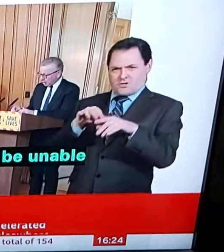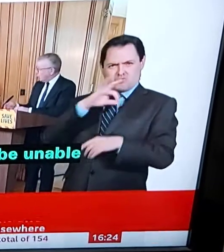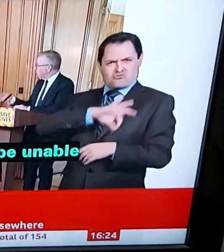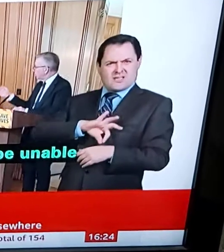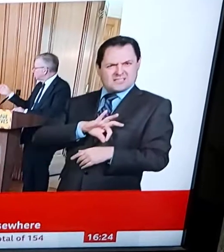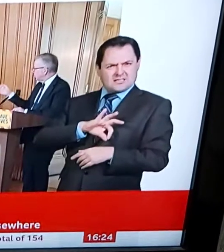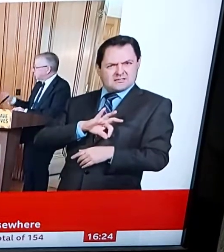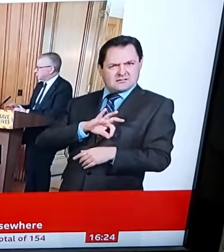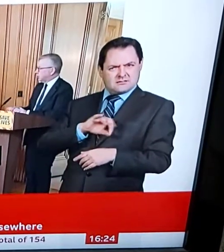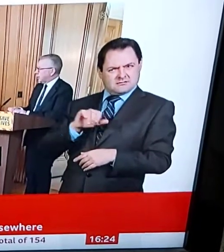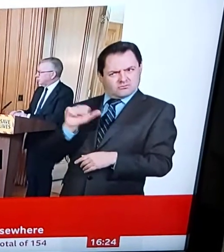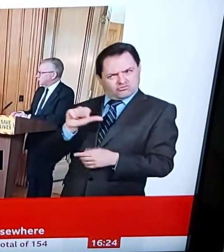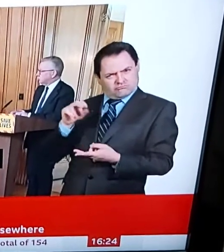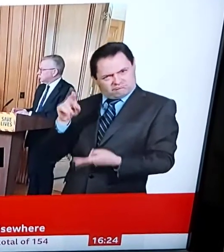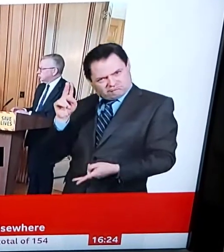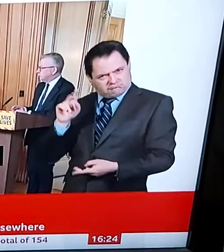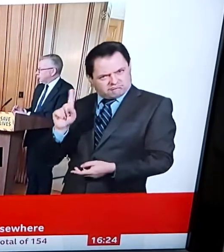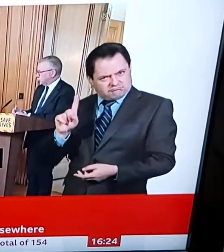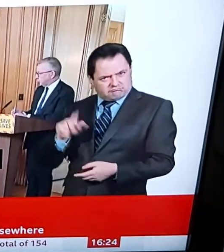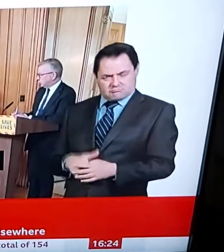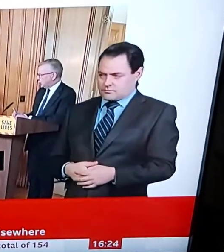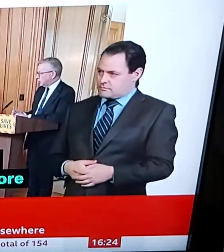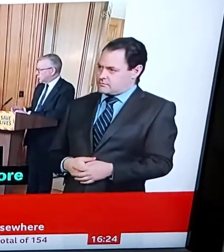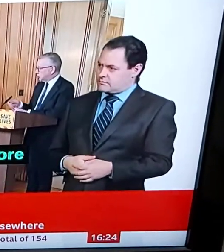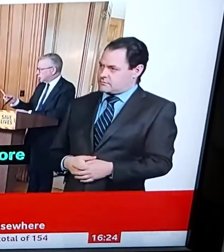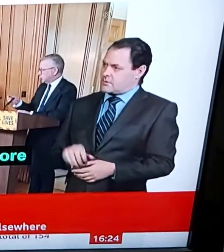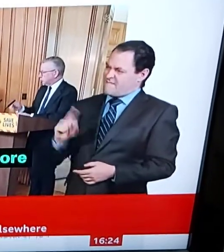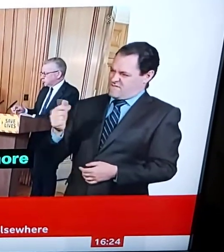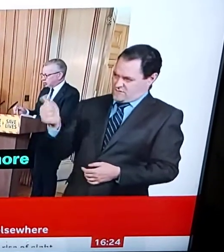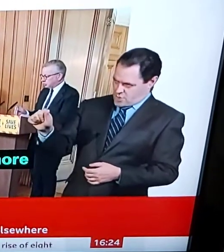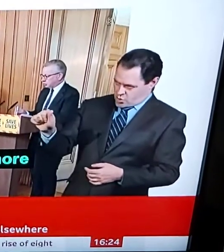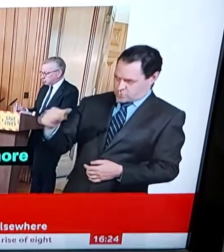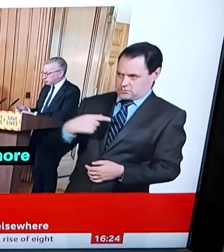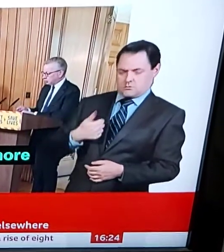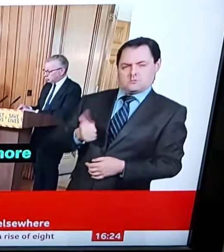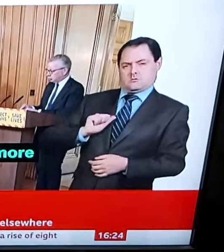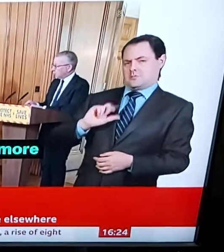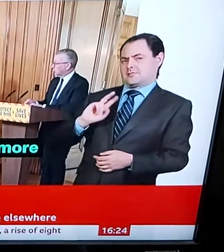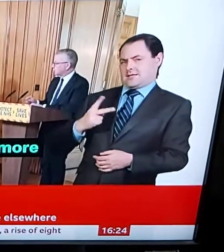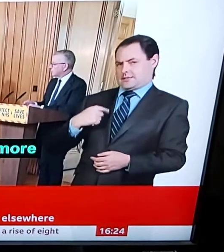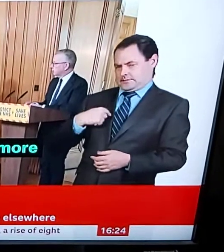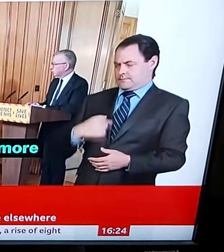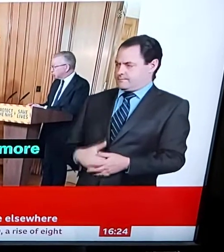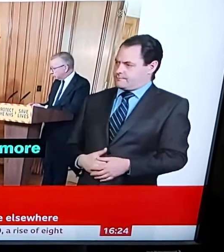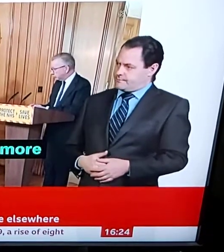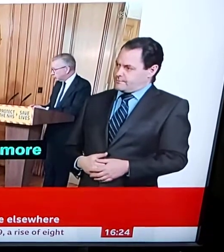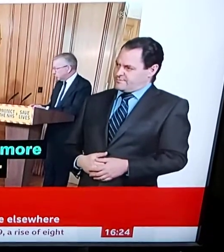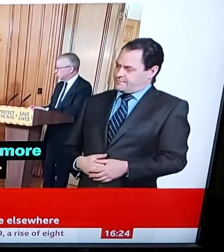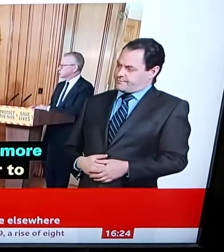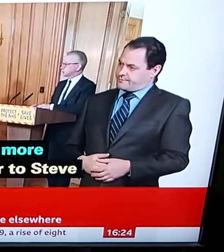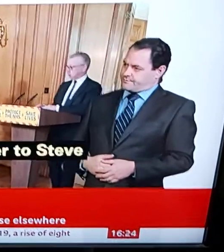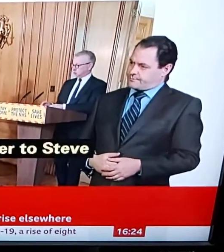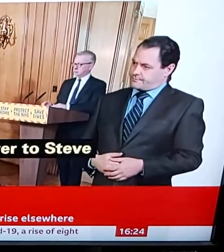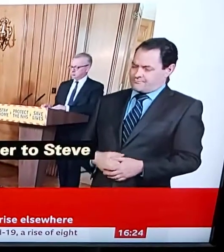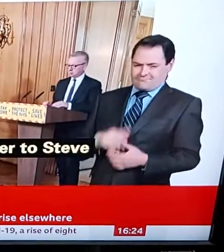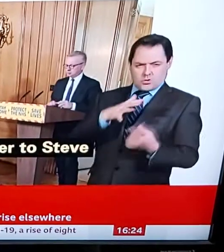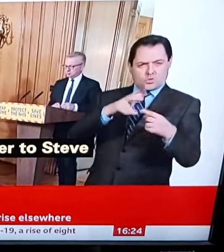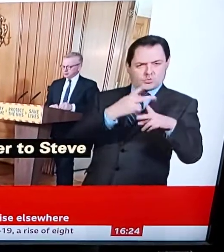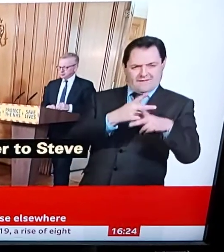generous? I'll hand over to Steve first of all to deal with your direct question about social care, and then I'll come back on Universal